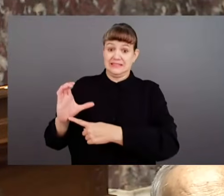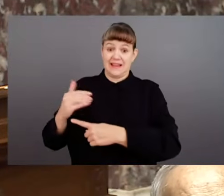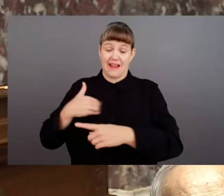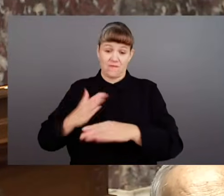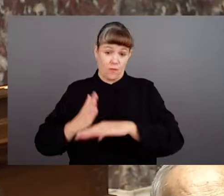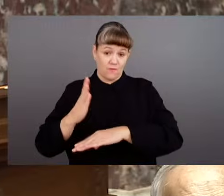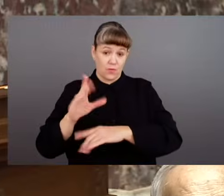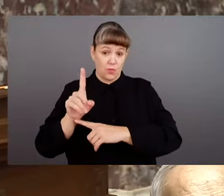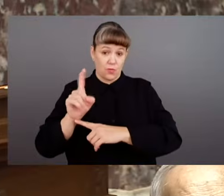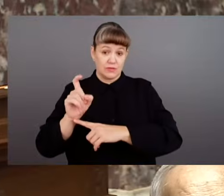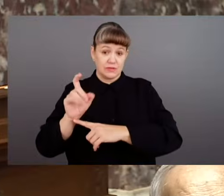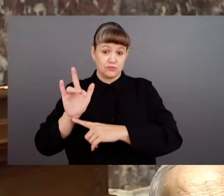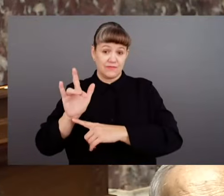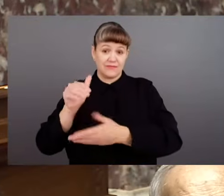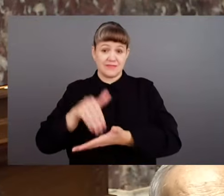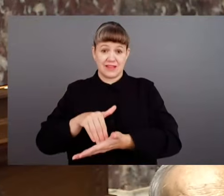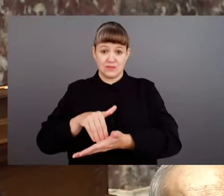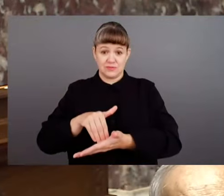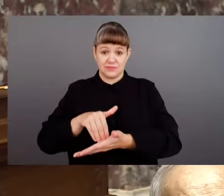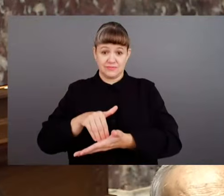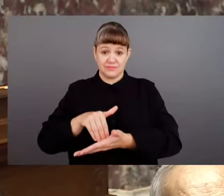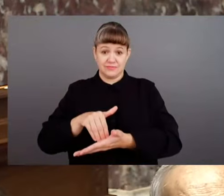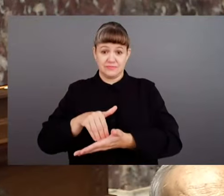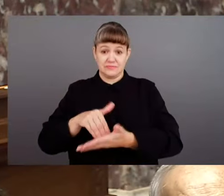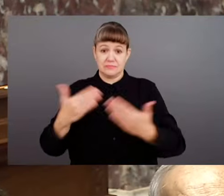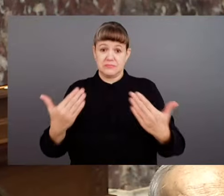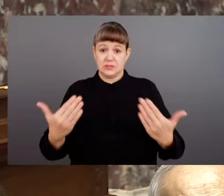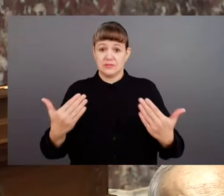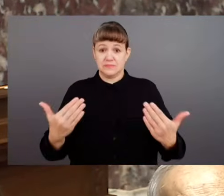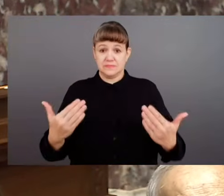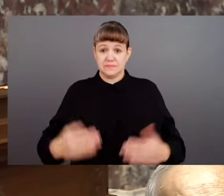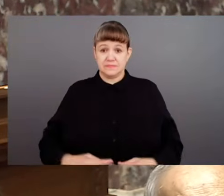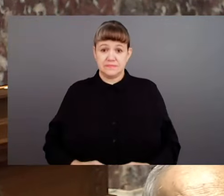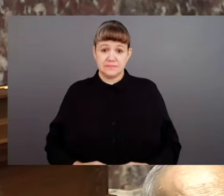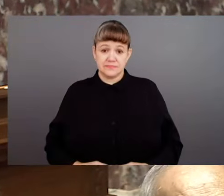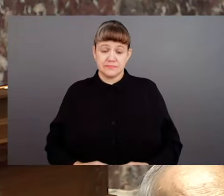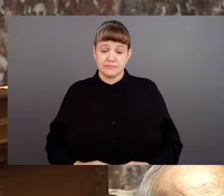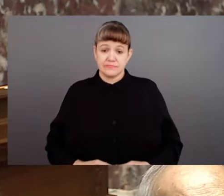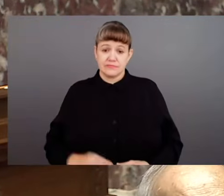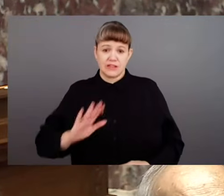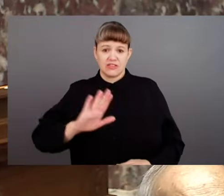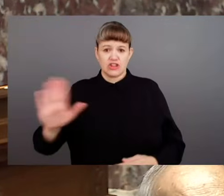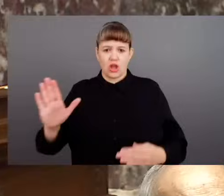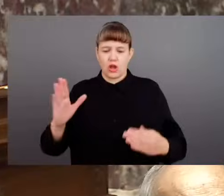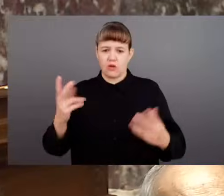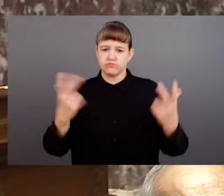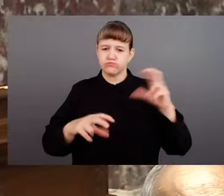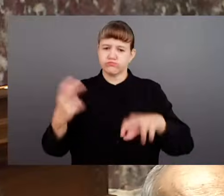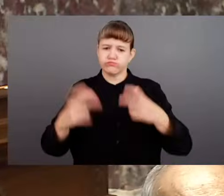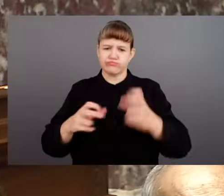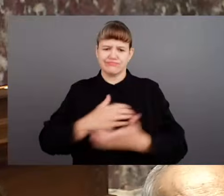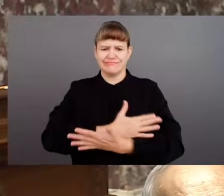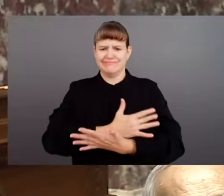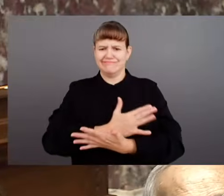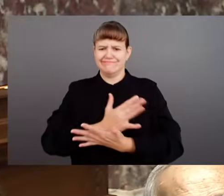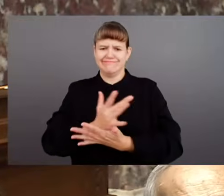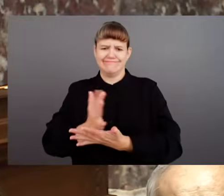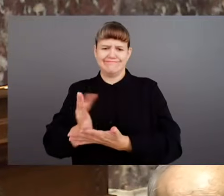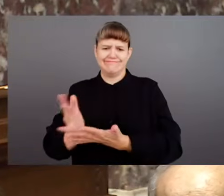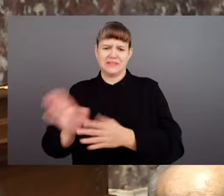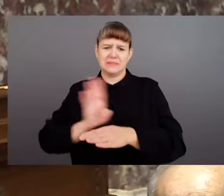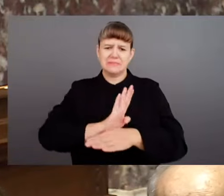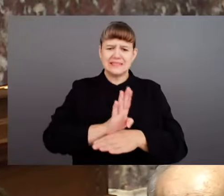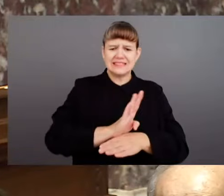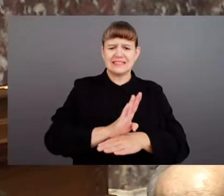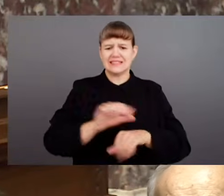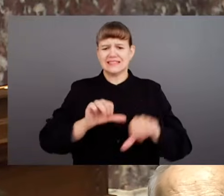society, from education and healthcare to business, science, and the arts. This month is a time to reflect and celebrate the